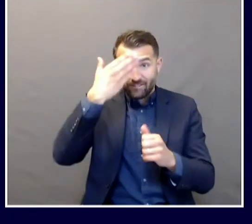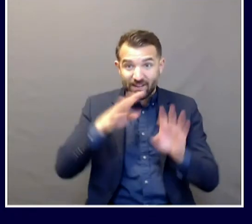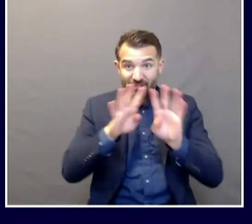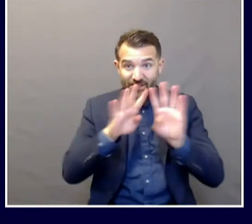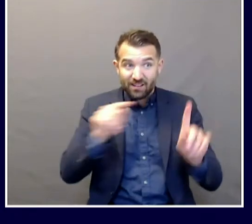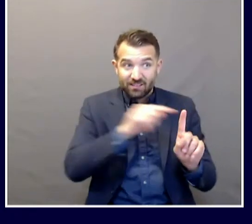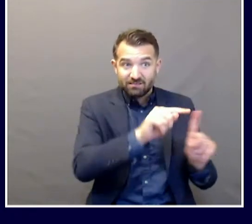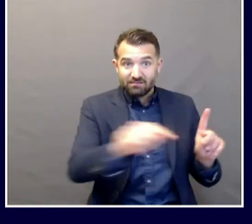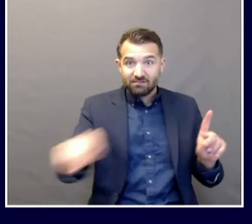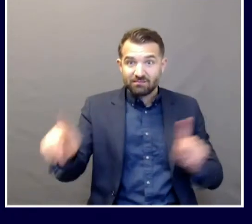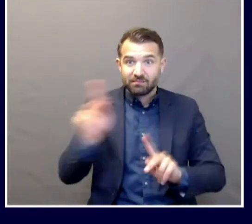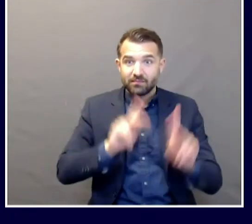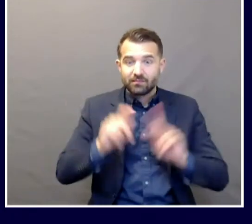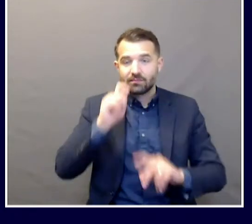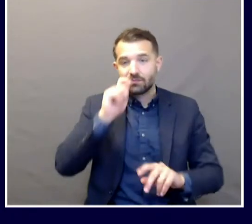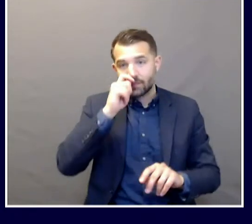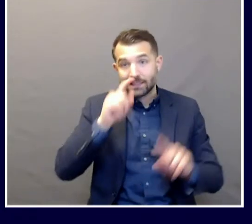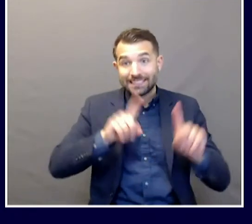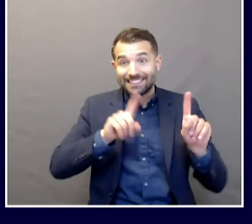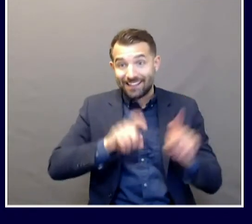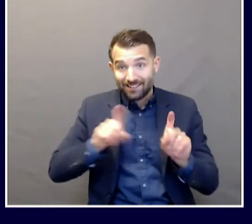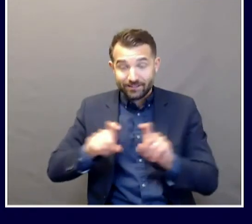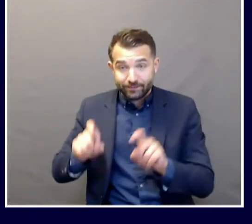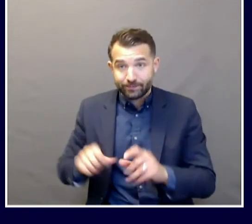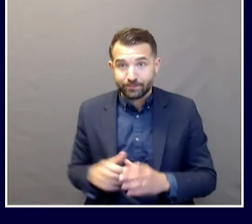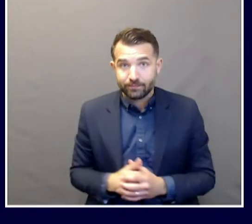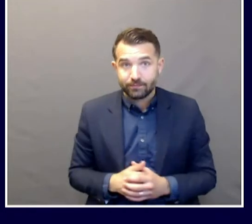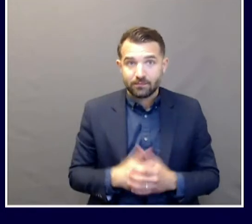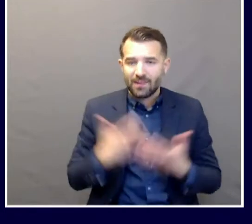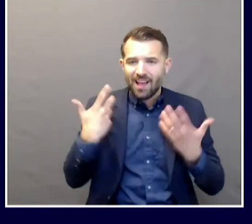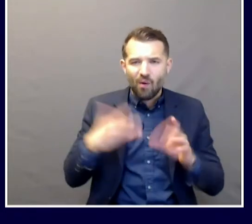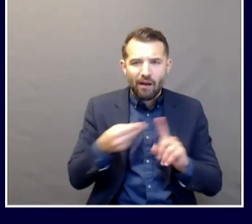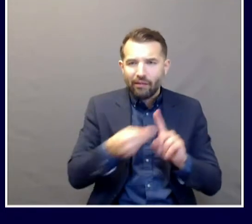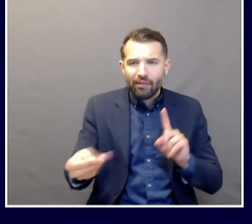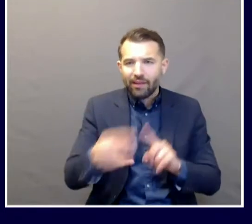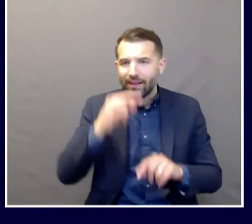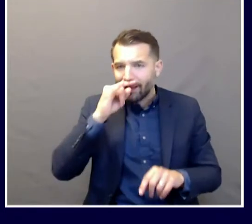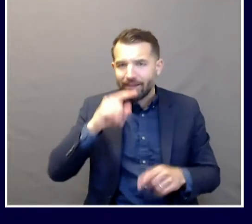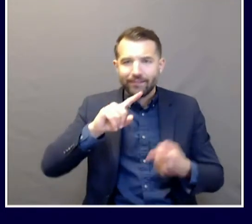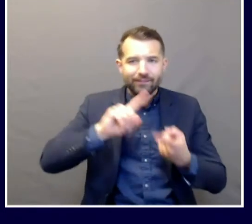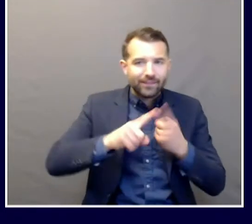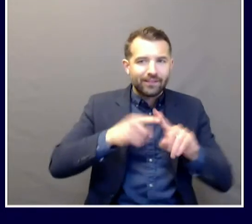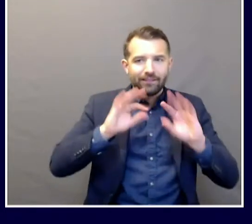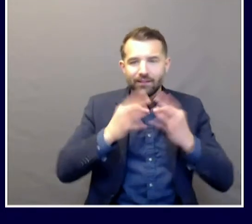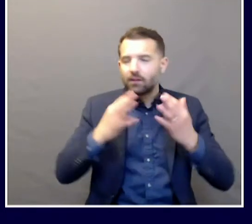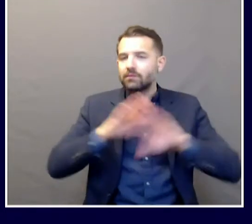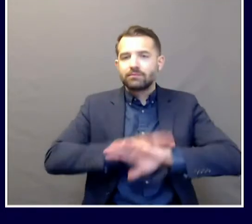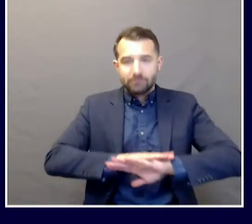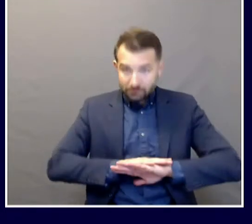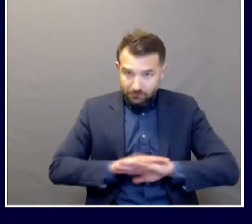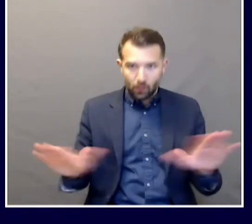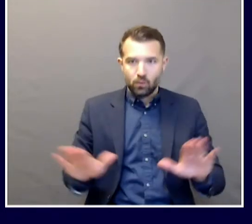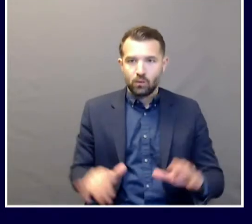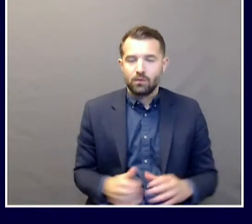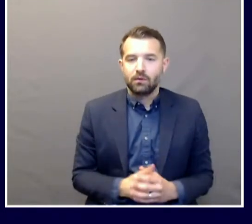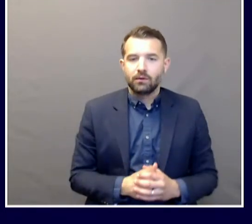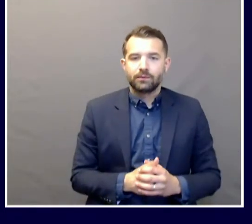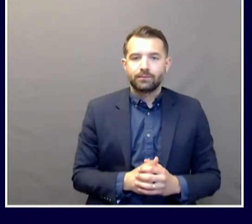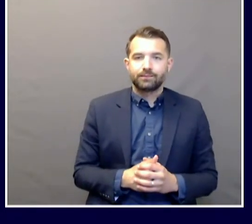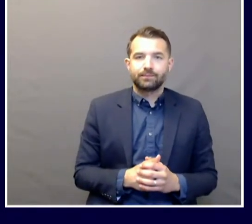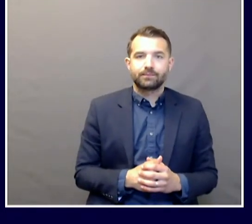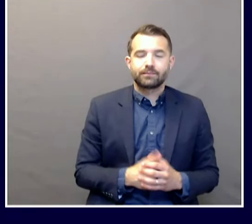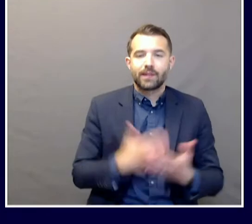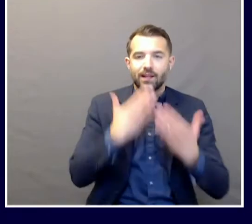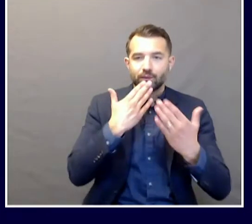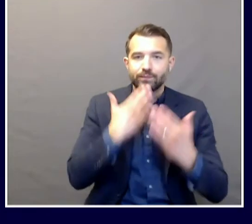too. Thank you. Over to Jessica Piper at the BDN next. Thank you, Dr.